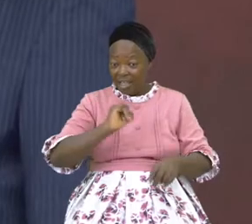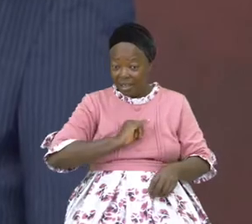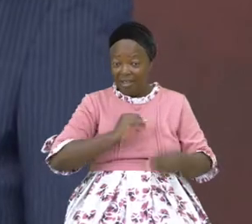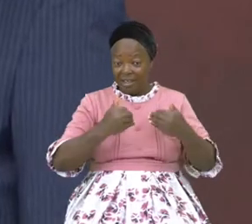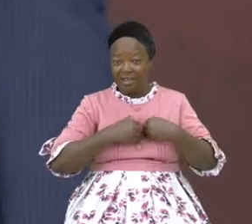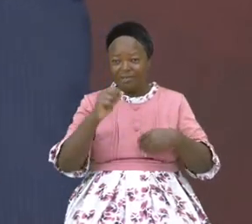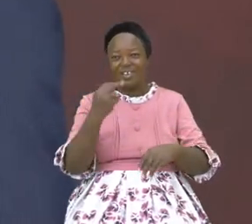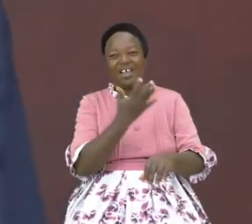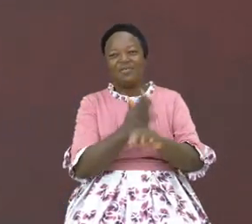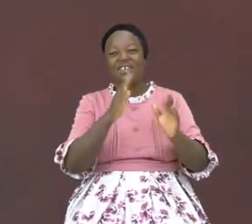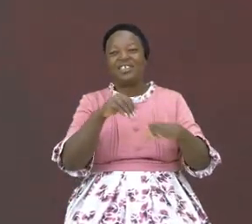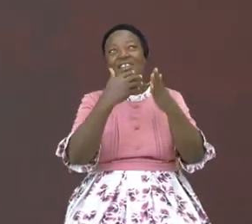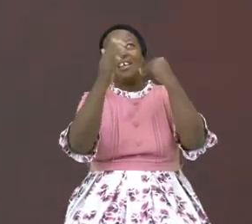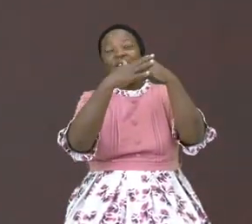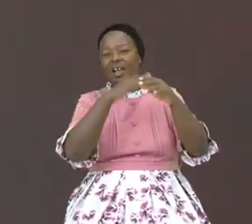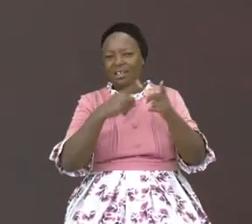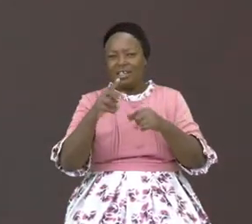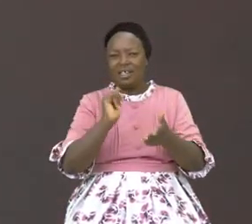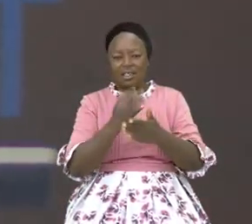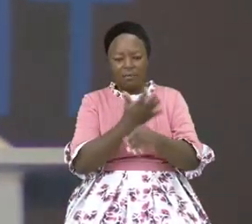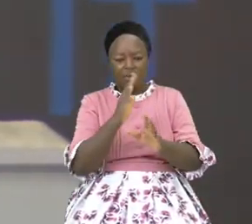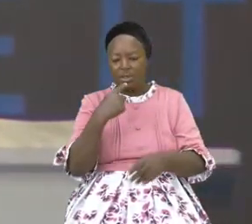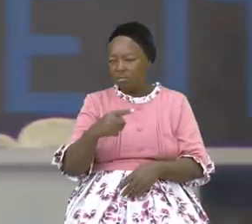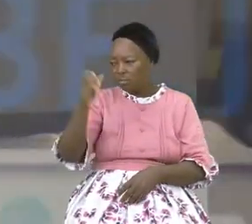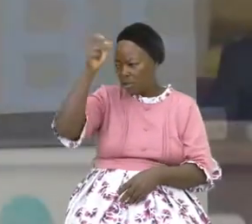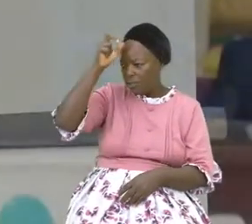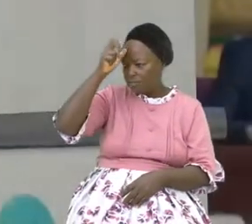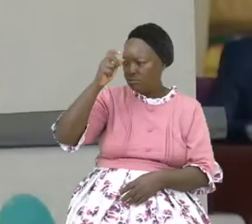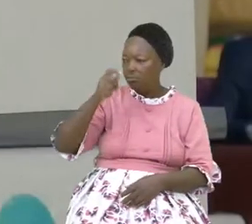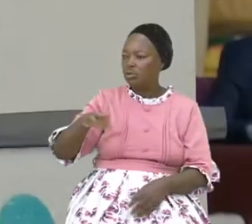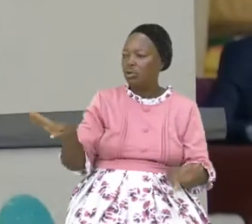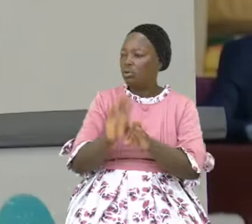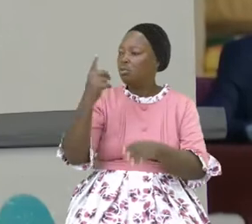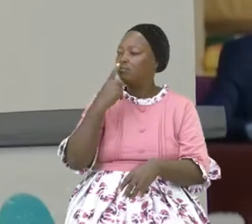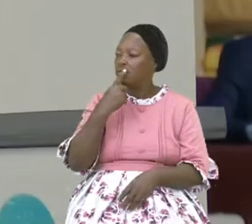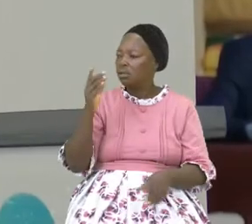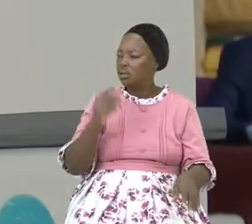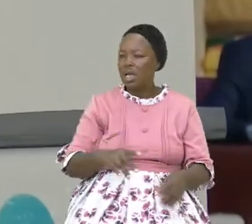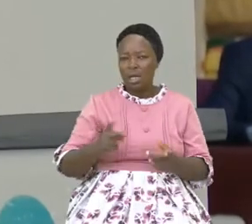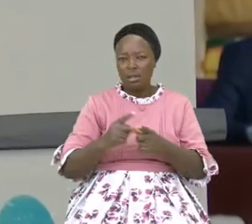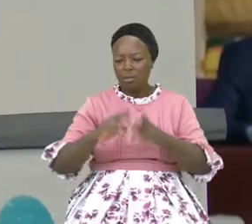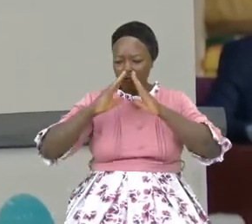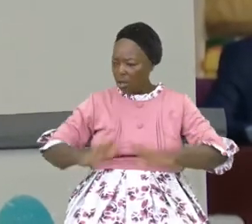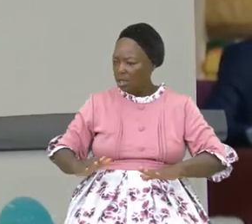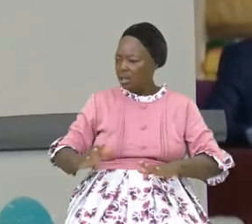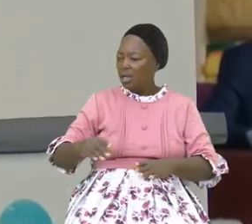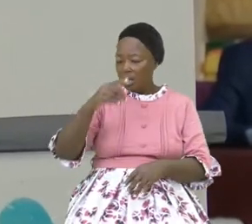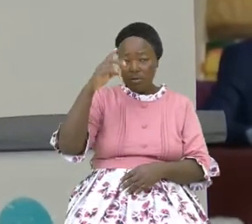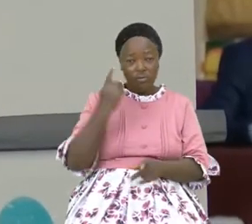in heaven. And the advocate says, Satan, shut up. On behalf of my son